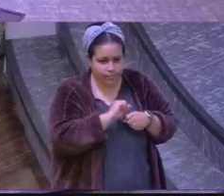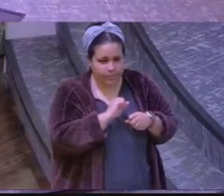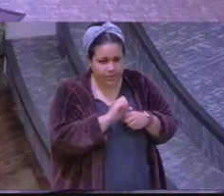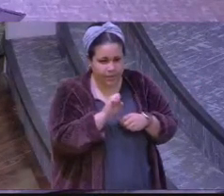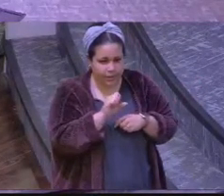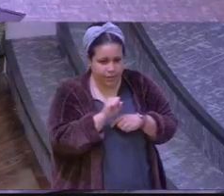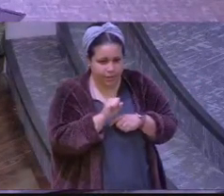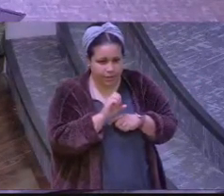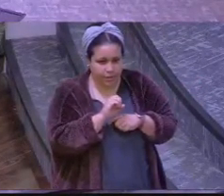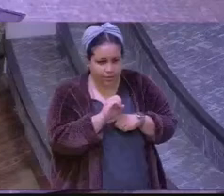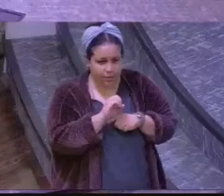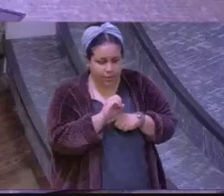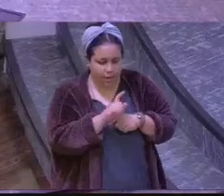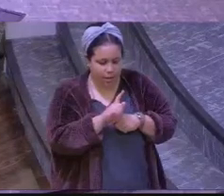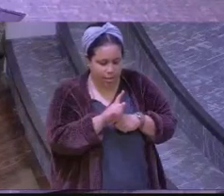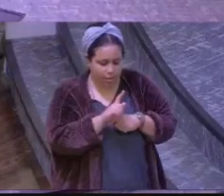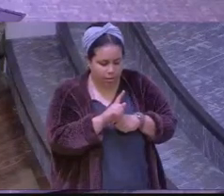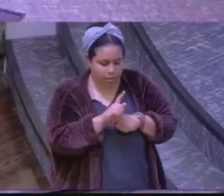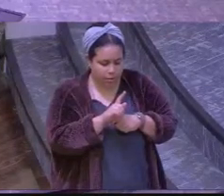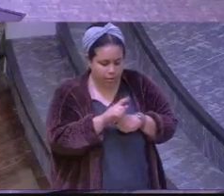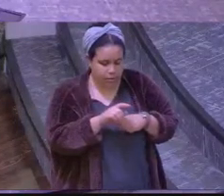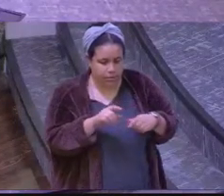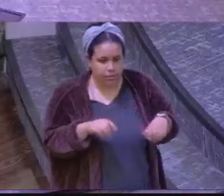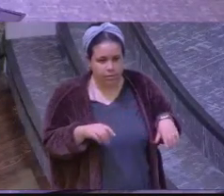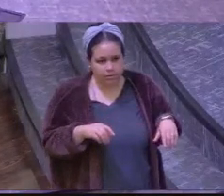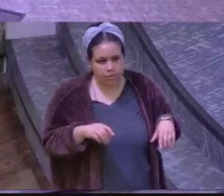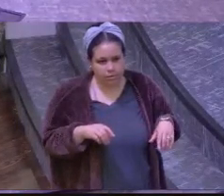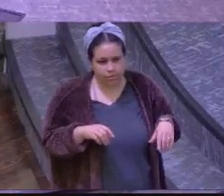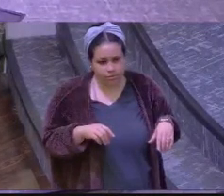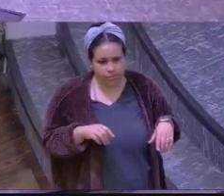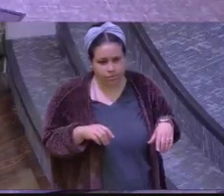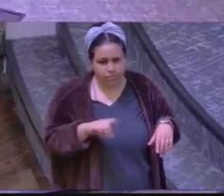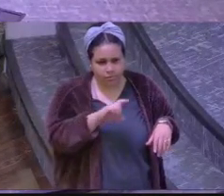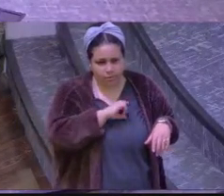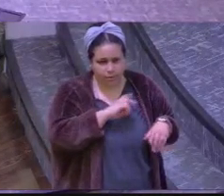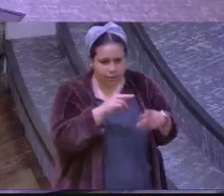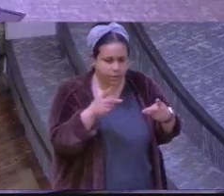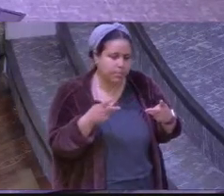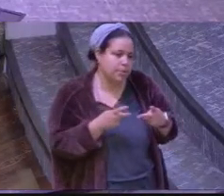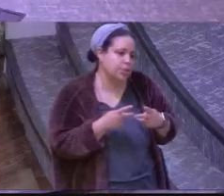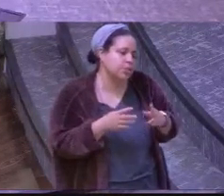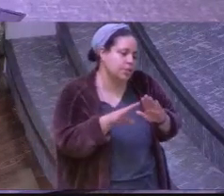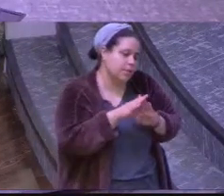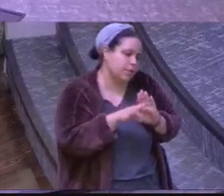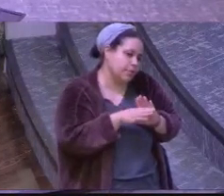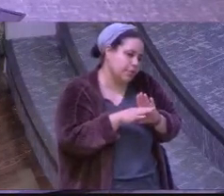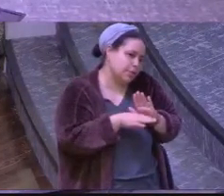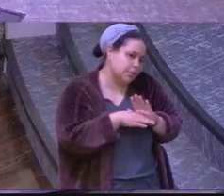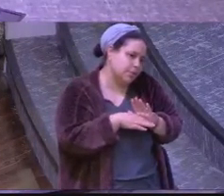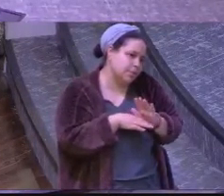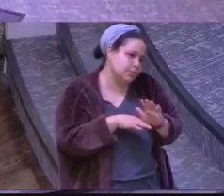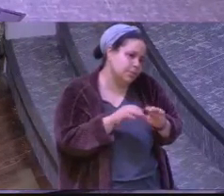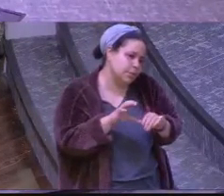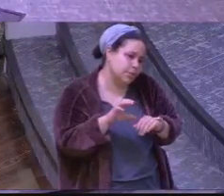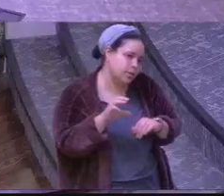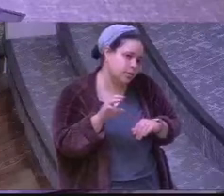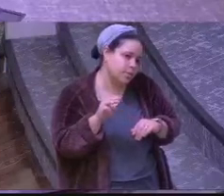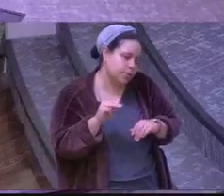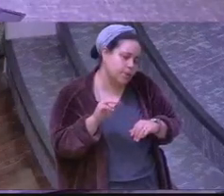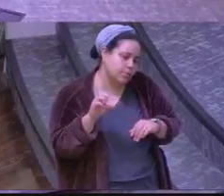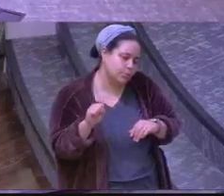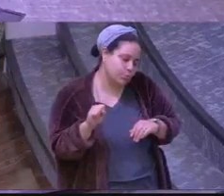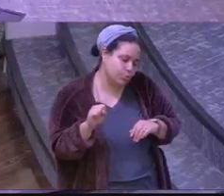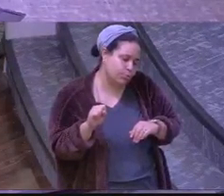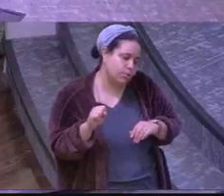learners. Unarmed security positions, I think we've kind of listened throughout the year and felt like that was definitely, Clark Middle, the main reason is